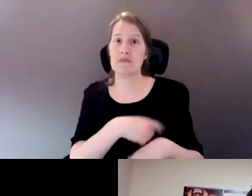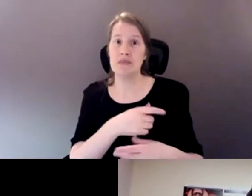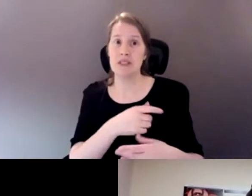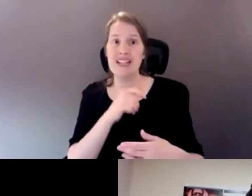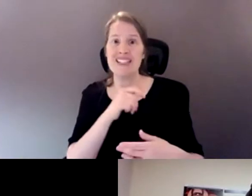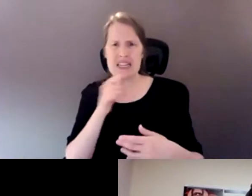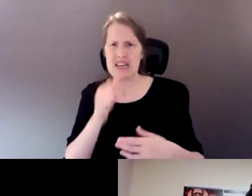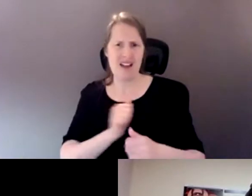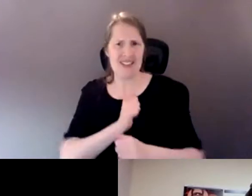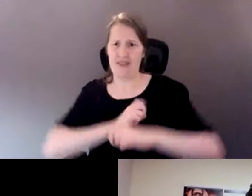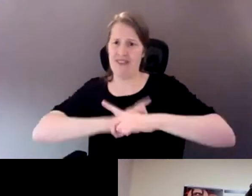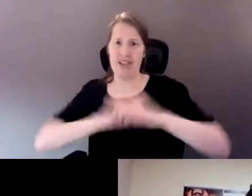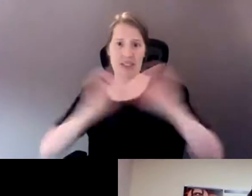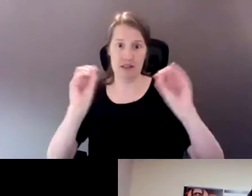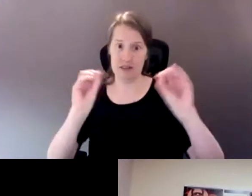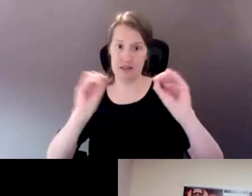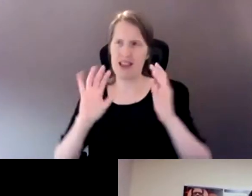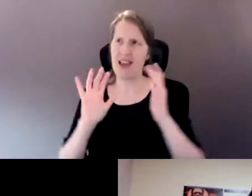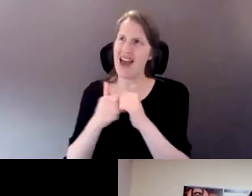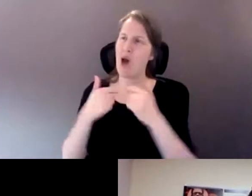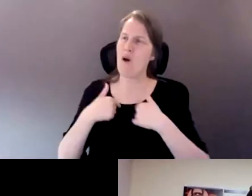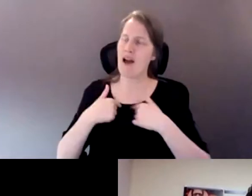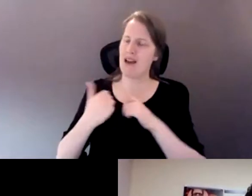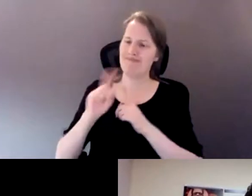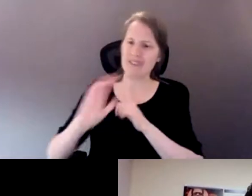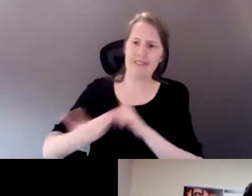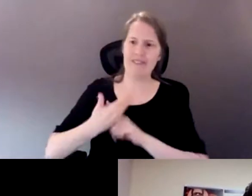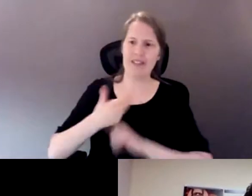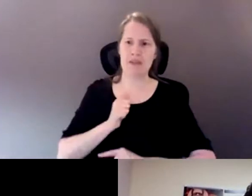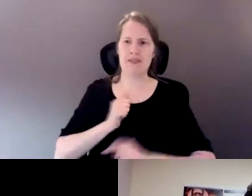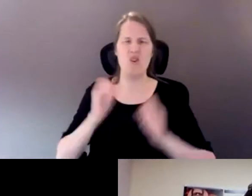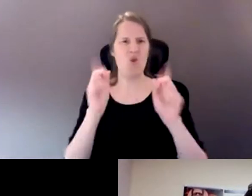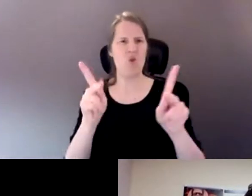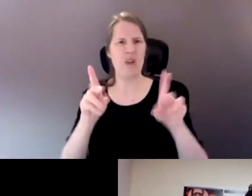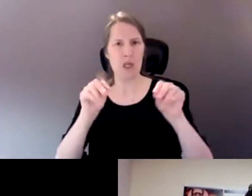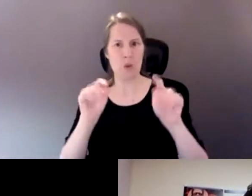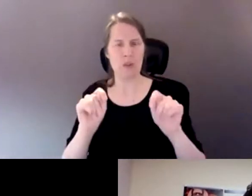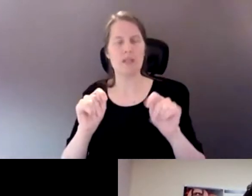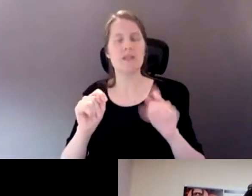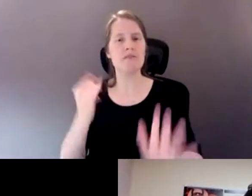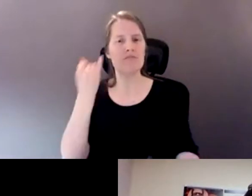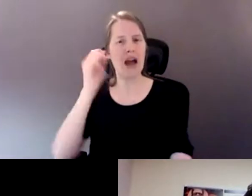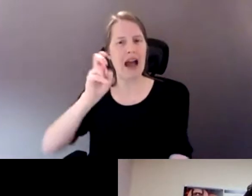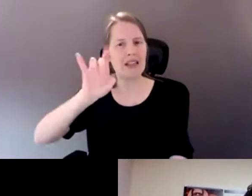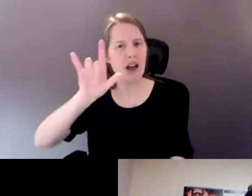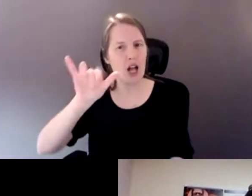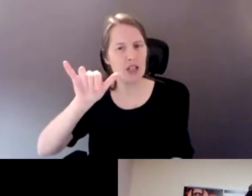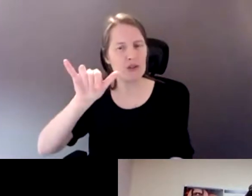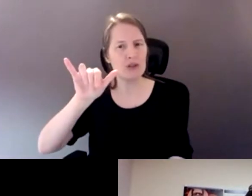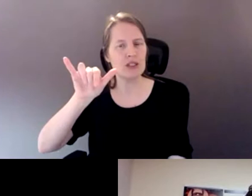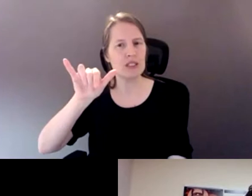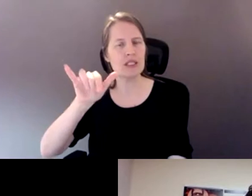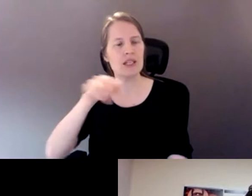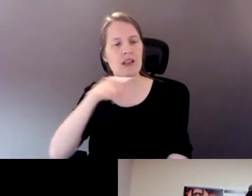you. So the kind of ideational work that it takes to bring yourself to